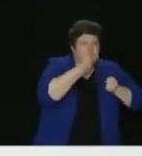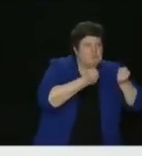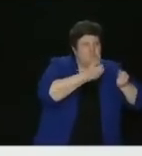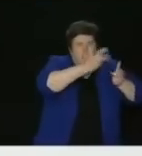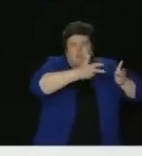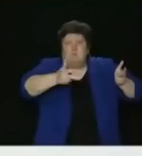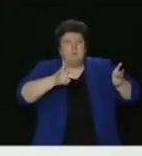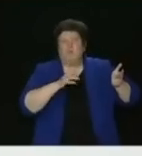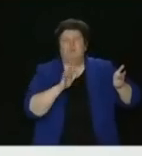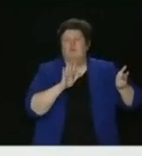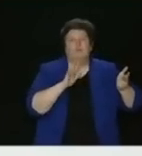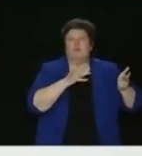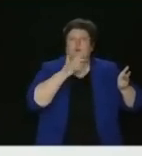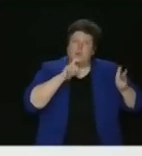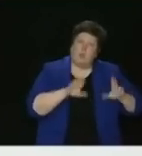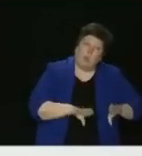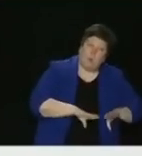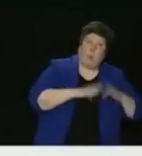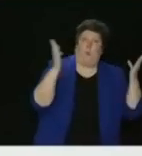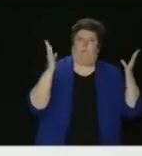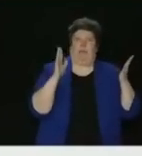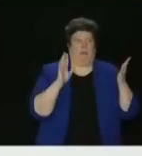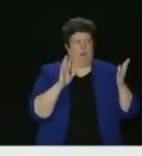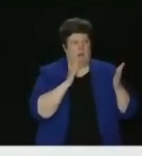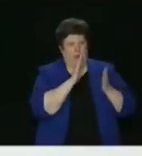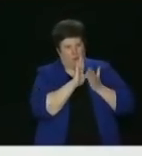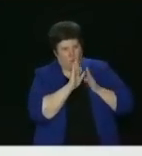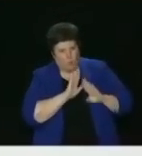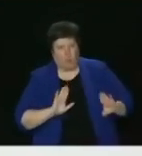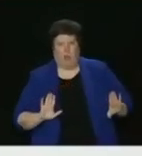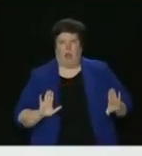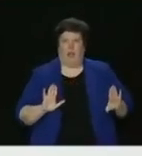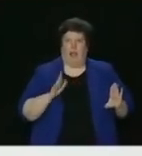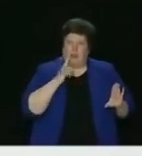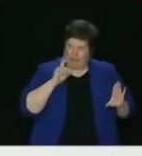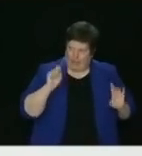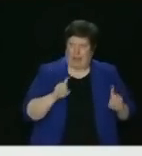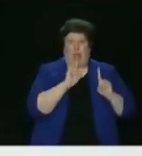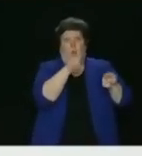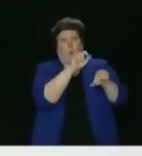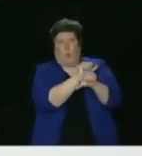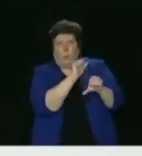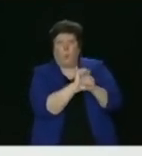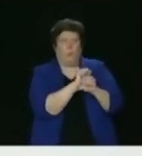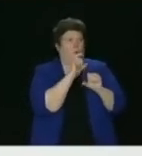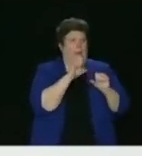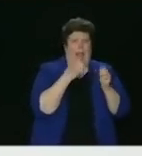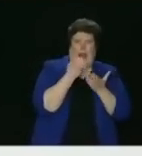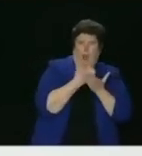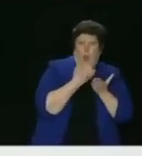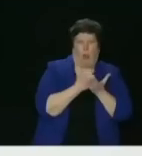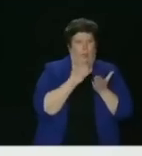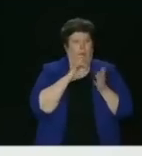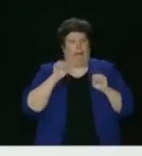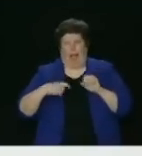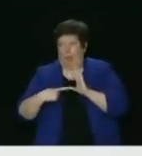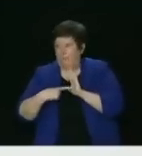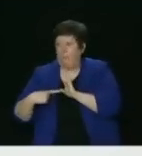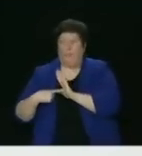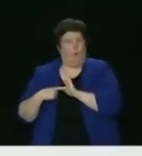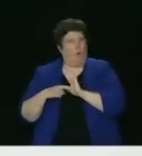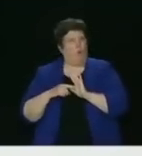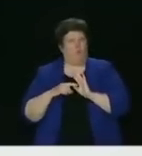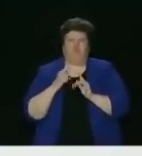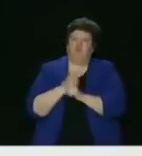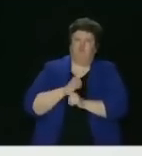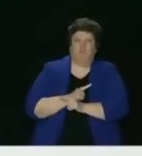and the trade and the supply chains that are supporting them and putting food on their tables. The reality is the measures that we put